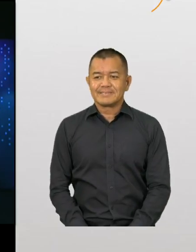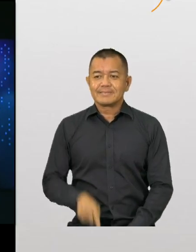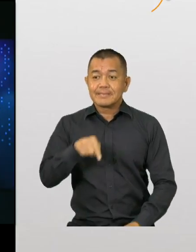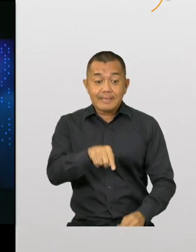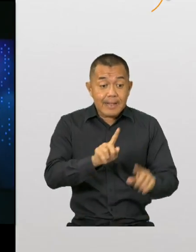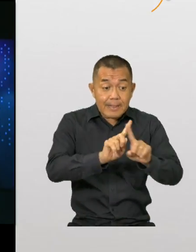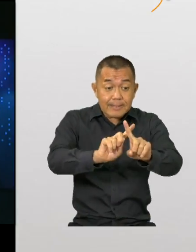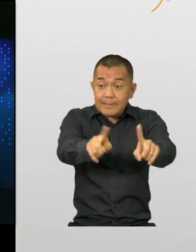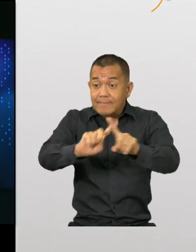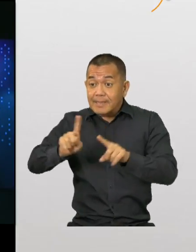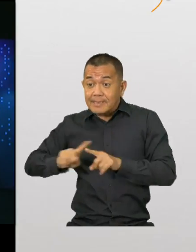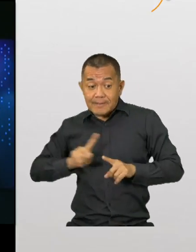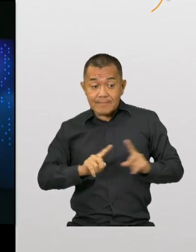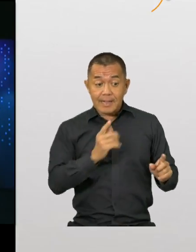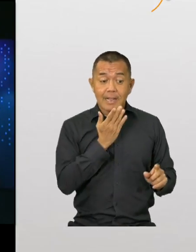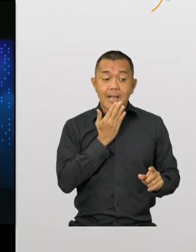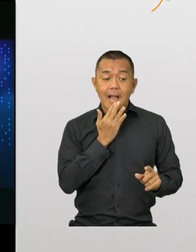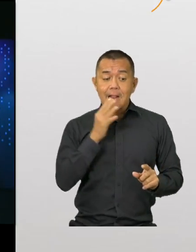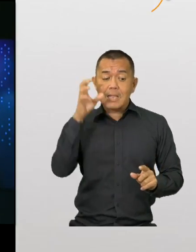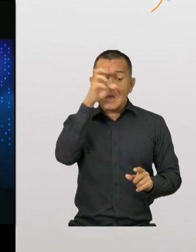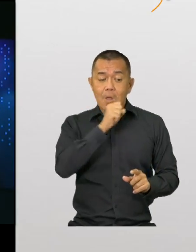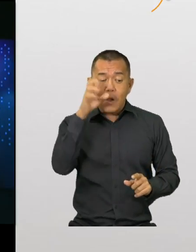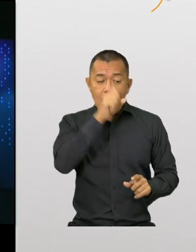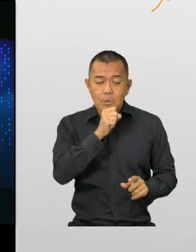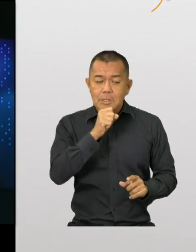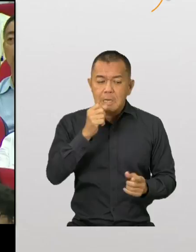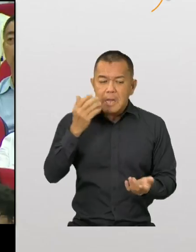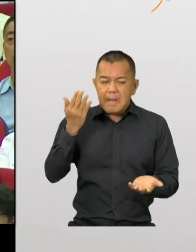ones, and maybe there's a hint down there.